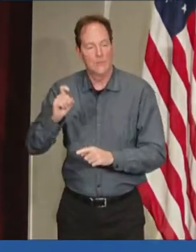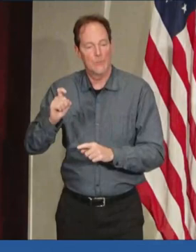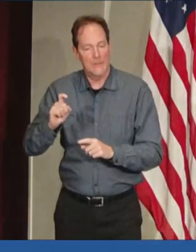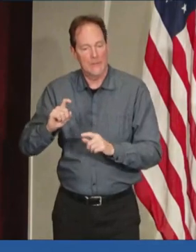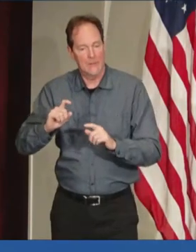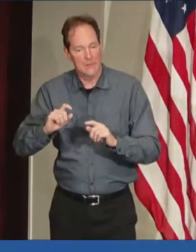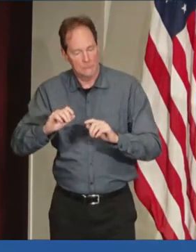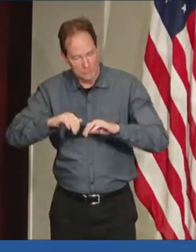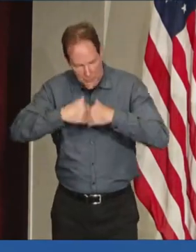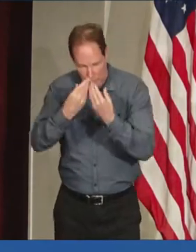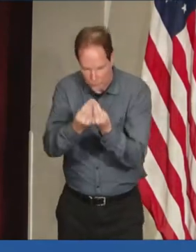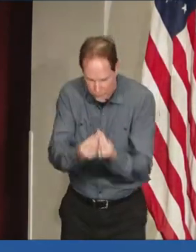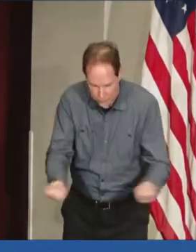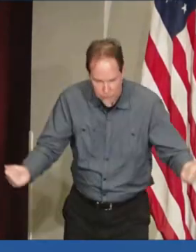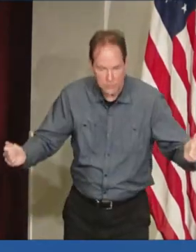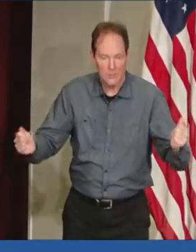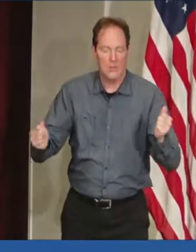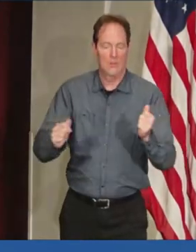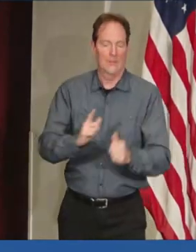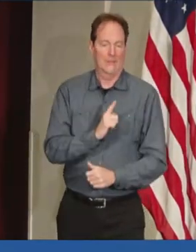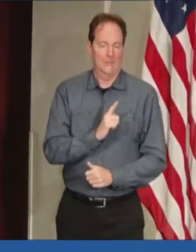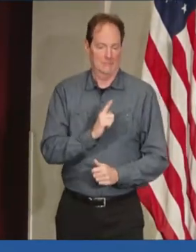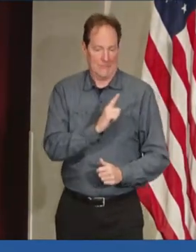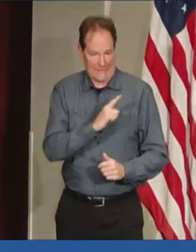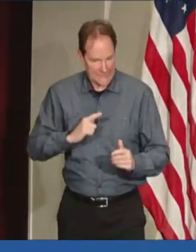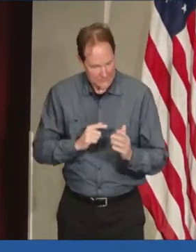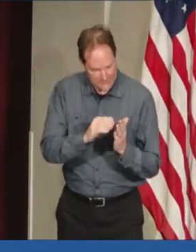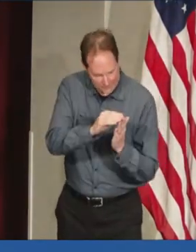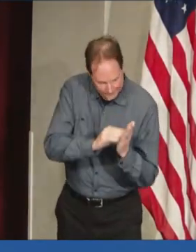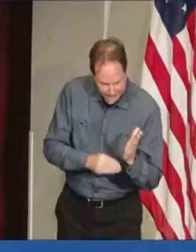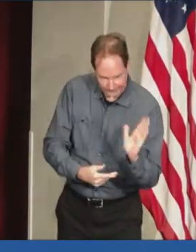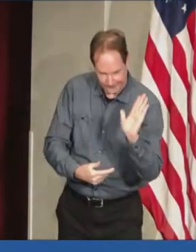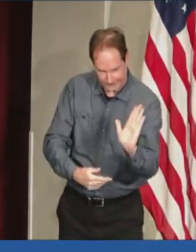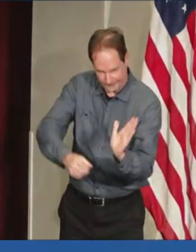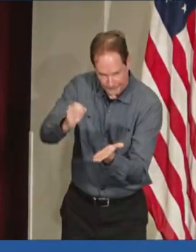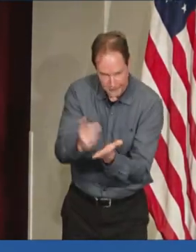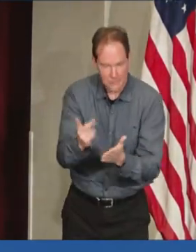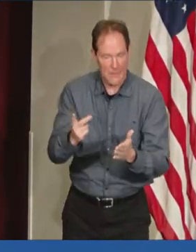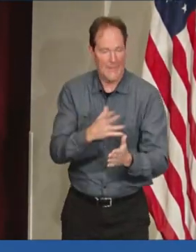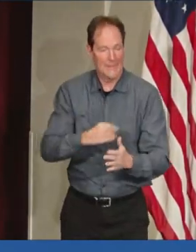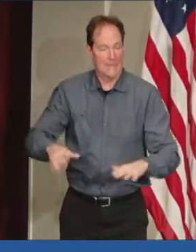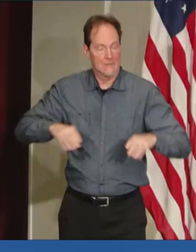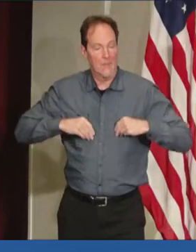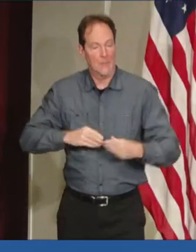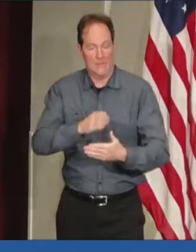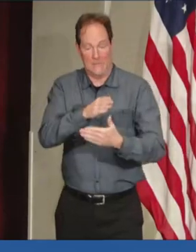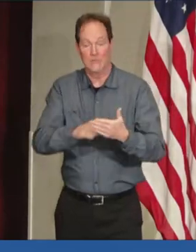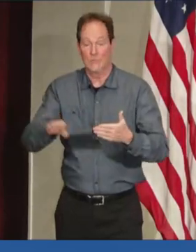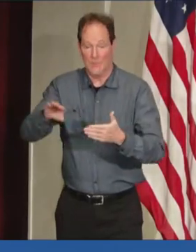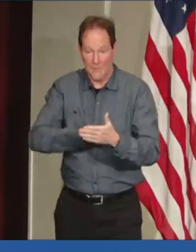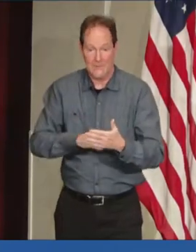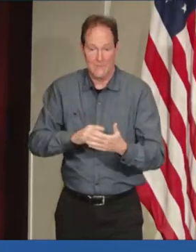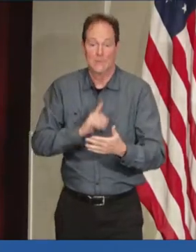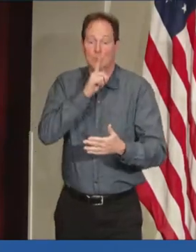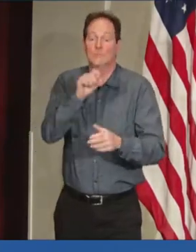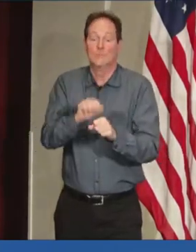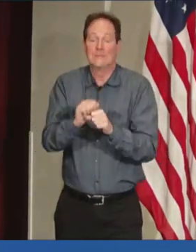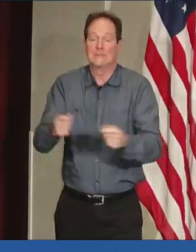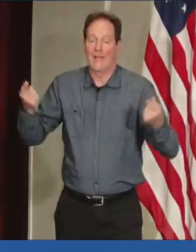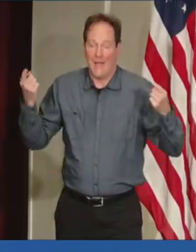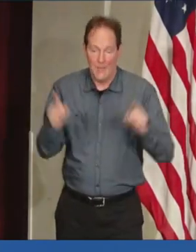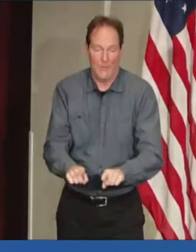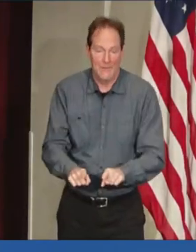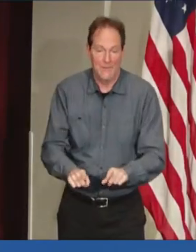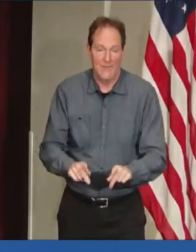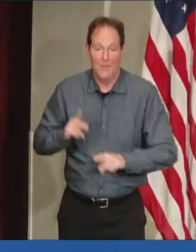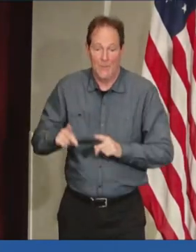needed to be legislation. There needed to be an acceptance that discrimination was happening. And people maybe